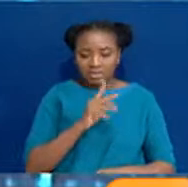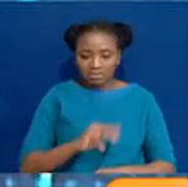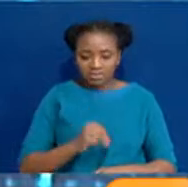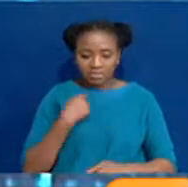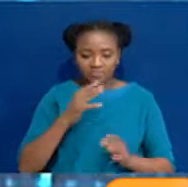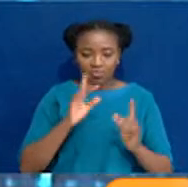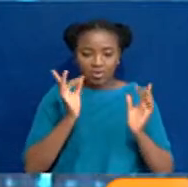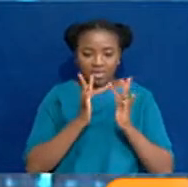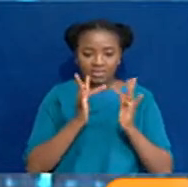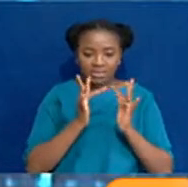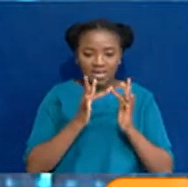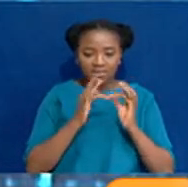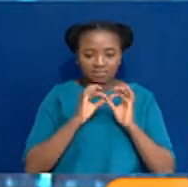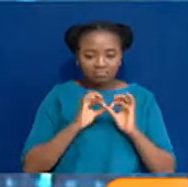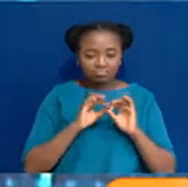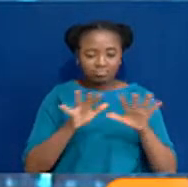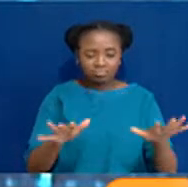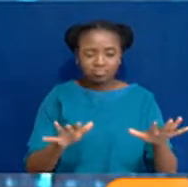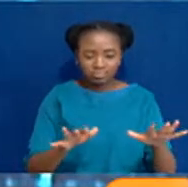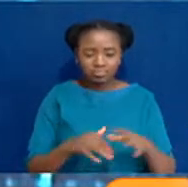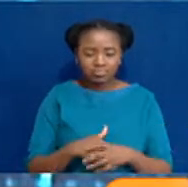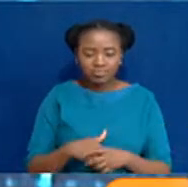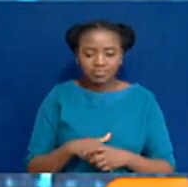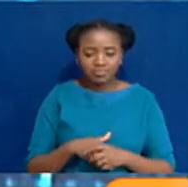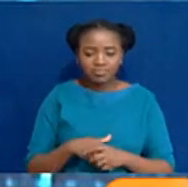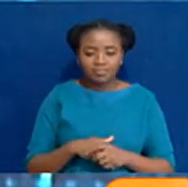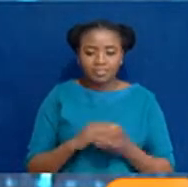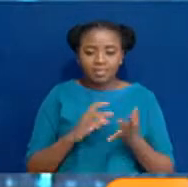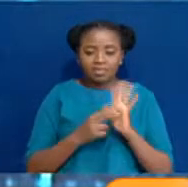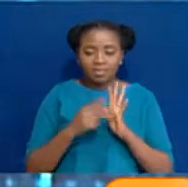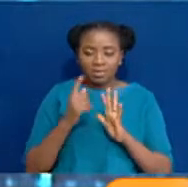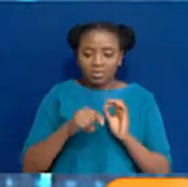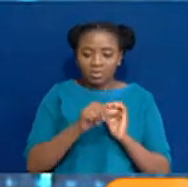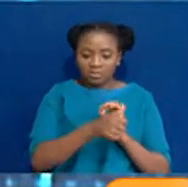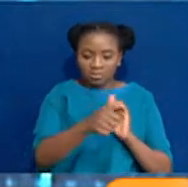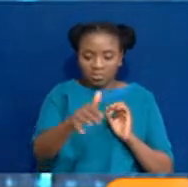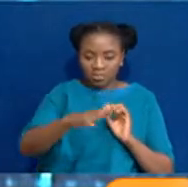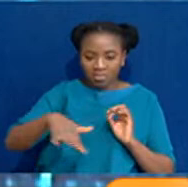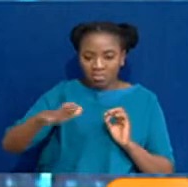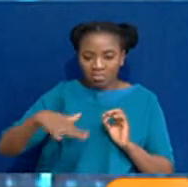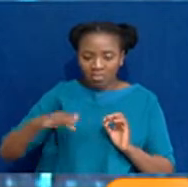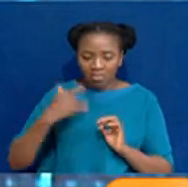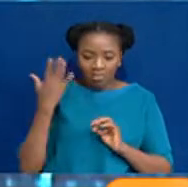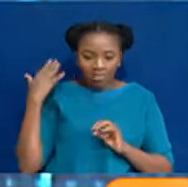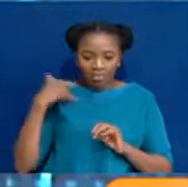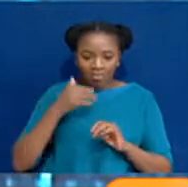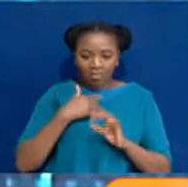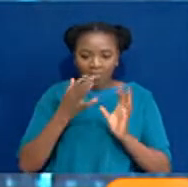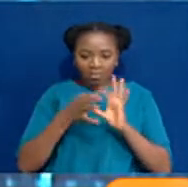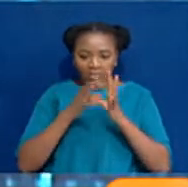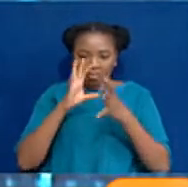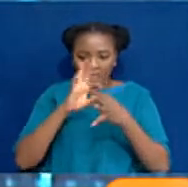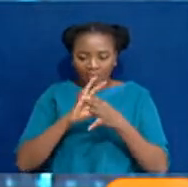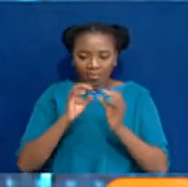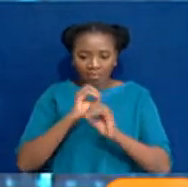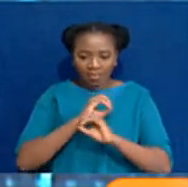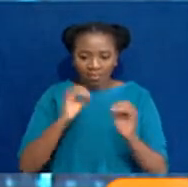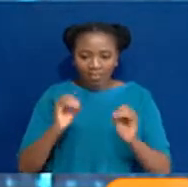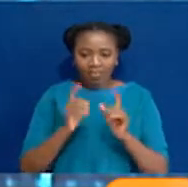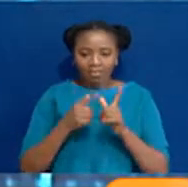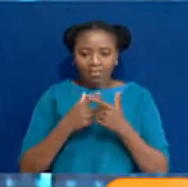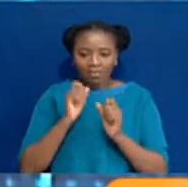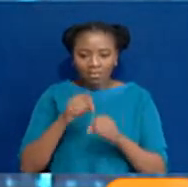cable. So what would happen is that all those parts of the country that hitherto had not been connected by way of fiber will get